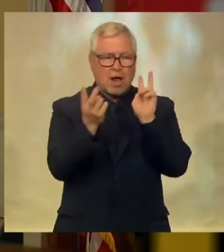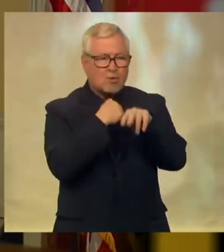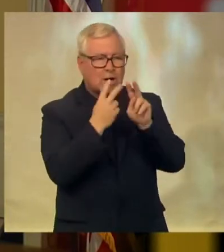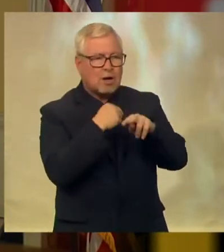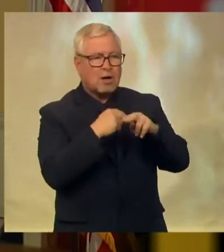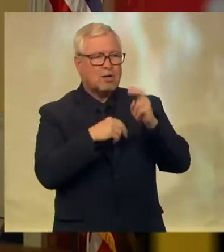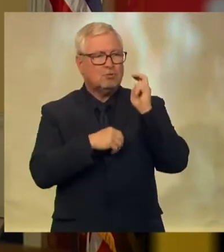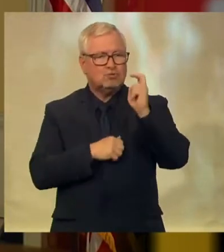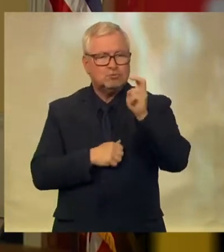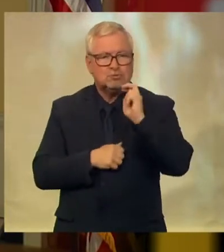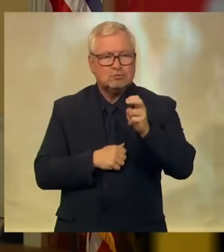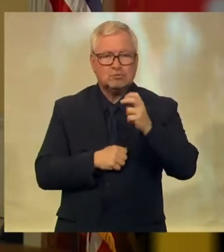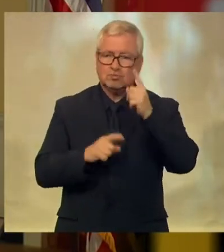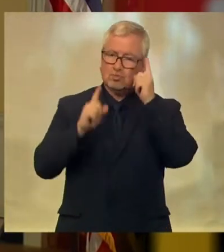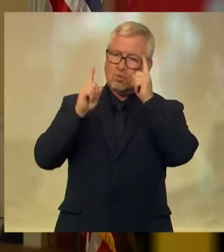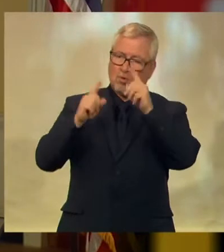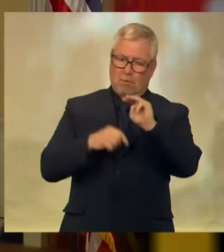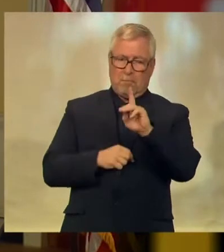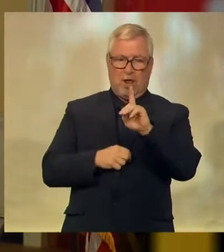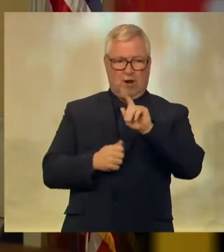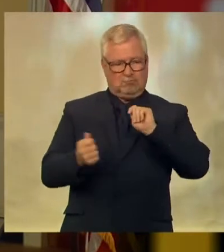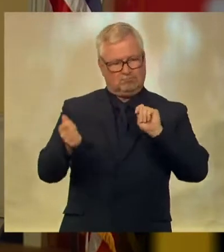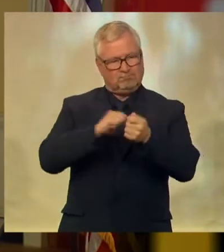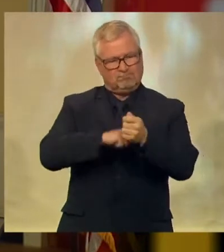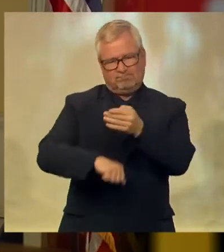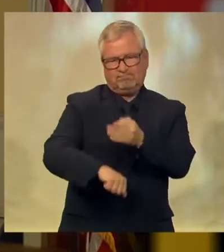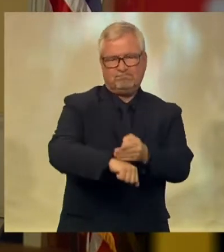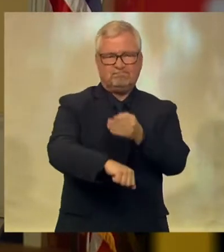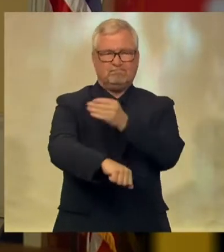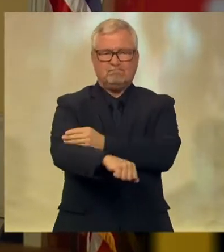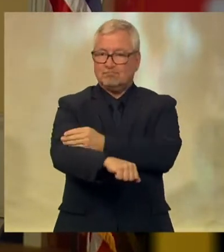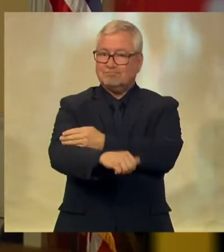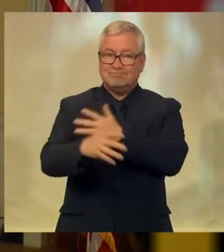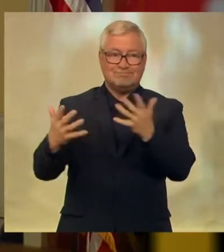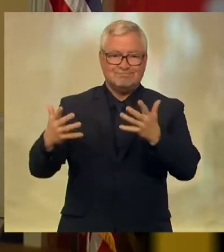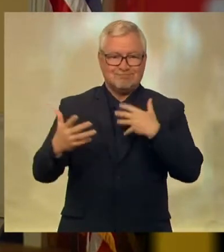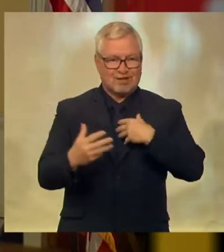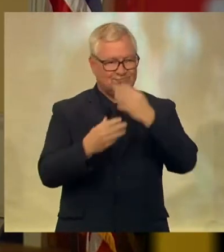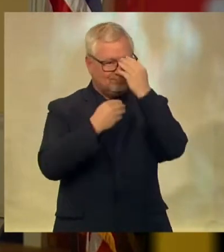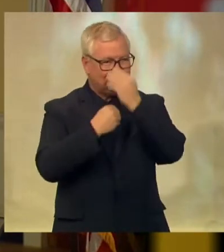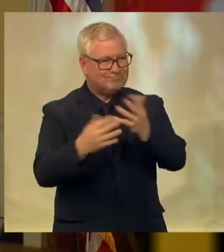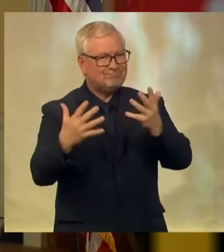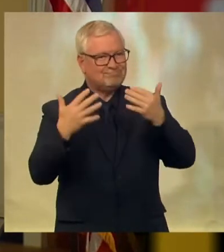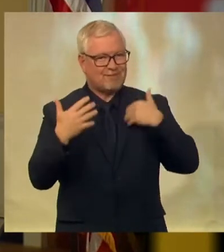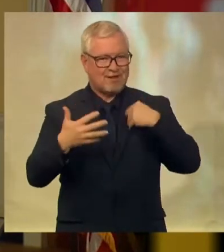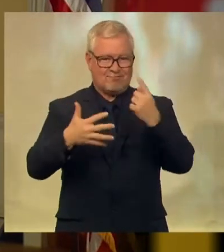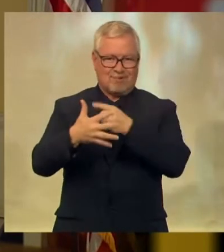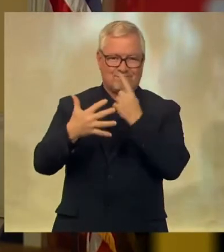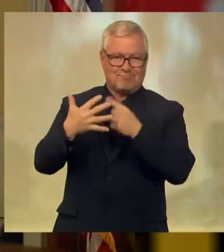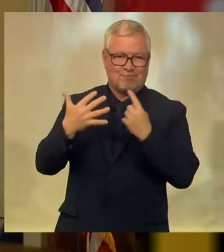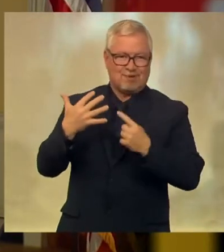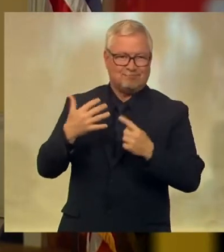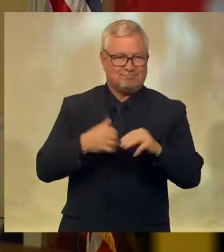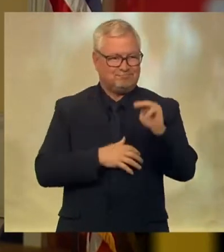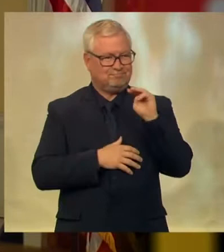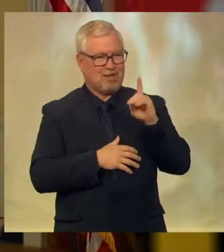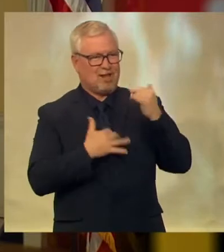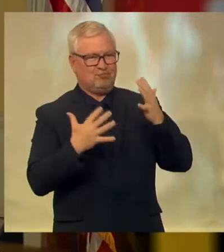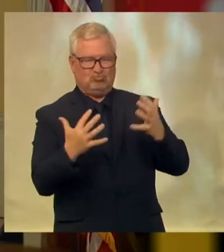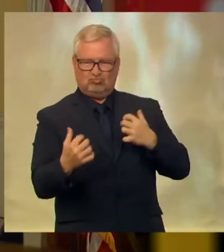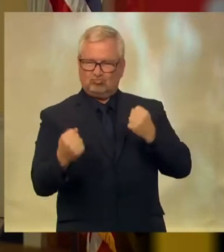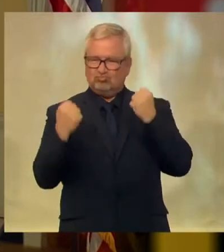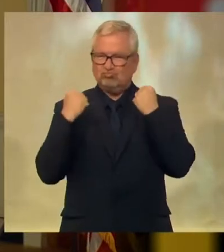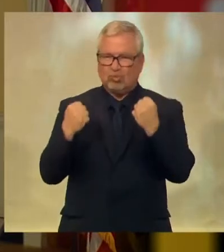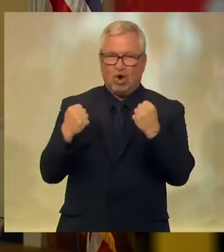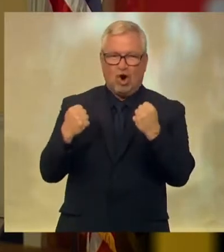exactly what we said we would do. And because of that, the state of our state is strong. By any measure, stronger